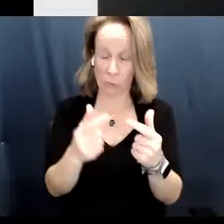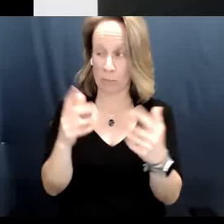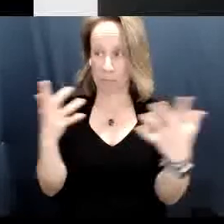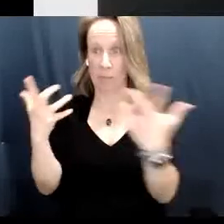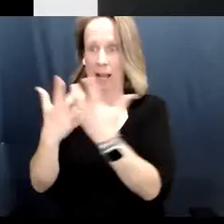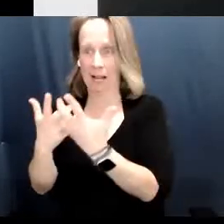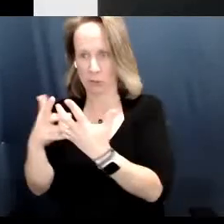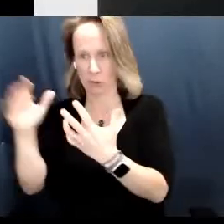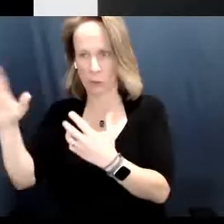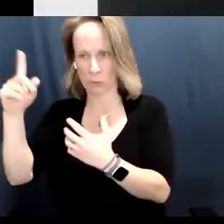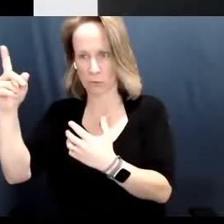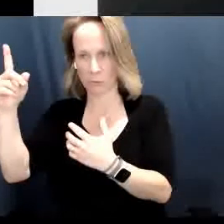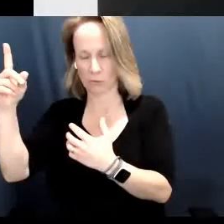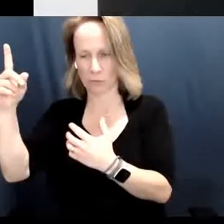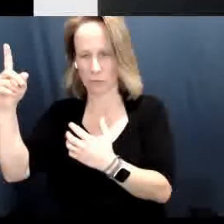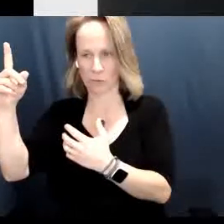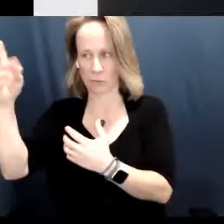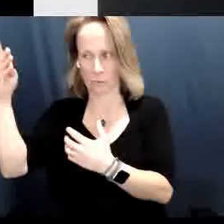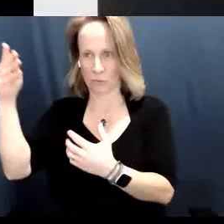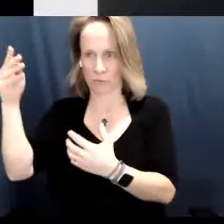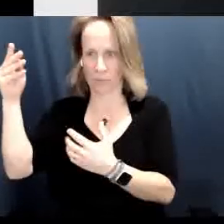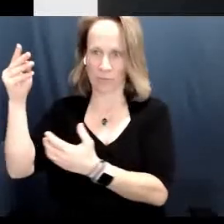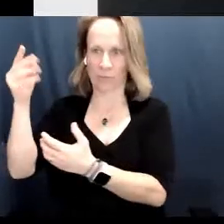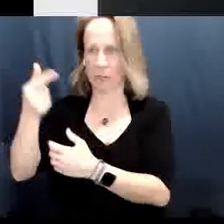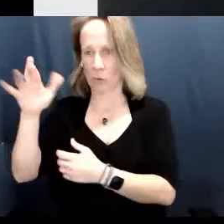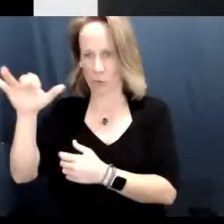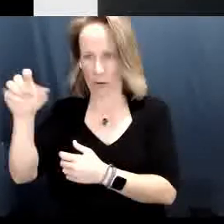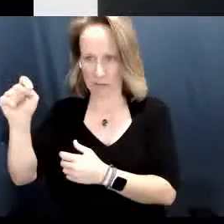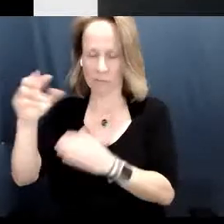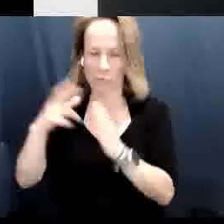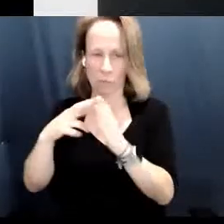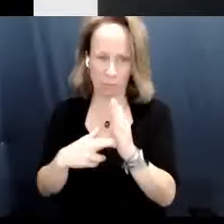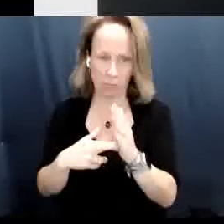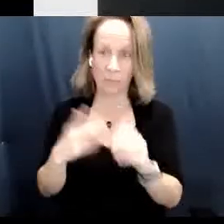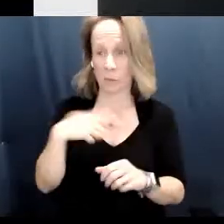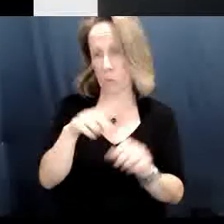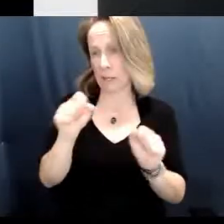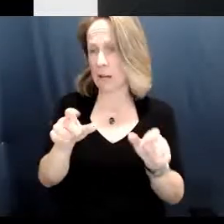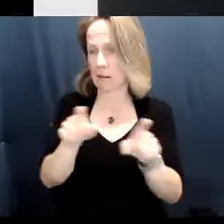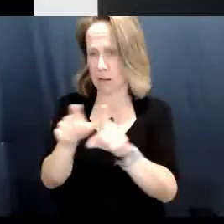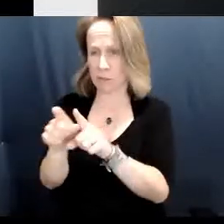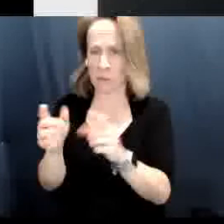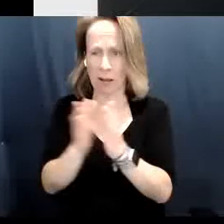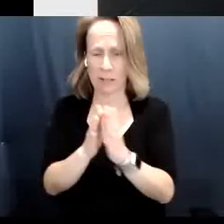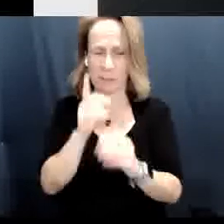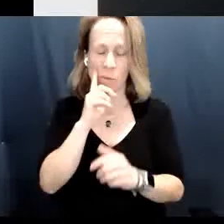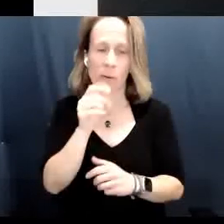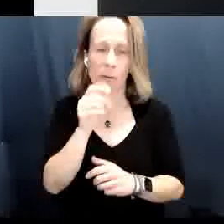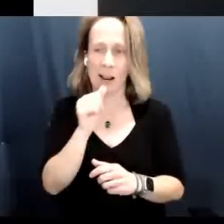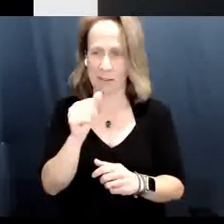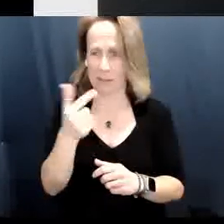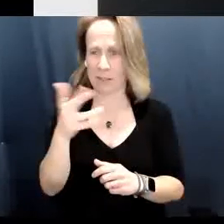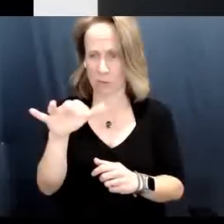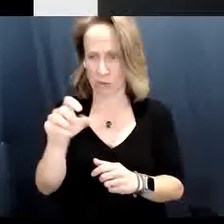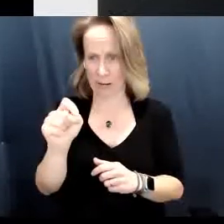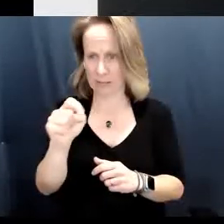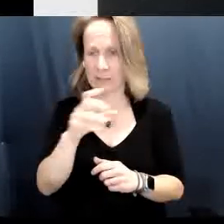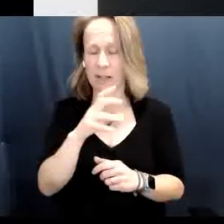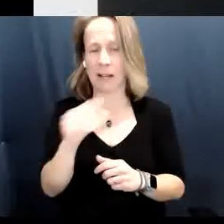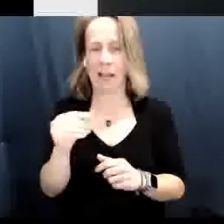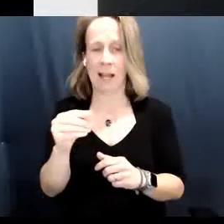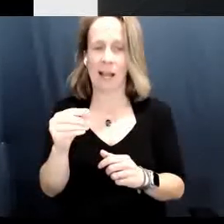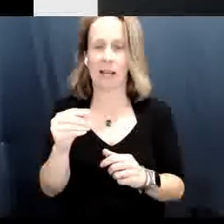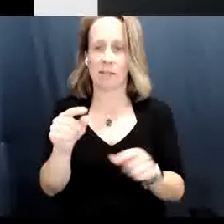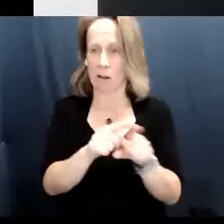We can also try to get private foundation grants, and also make sure that we can engage the community and get community